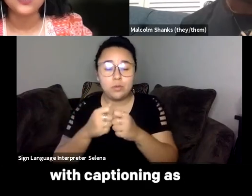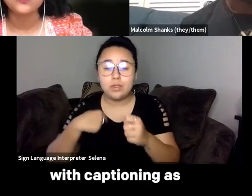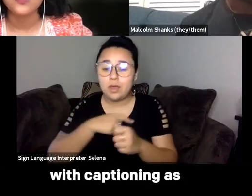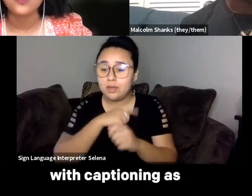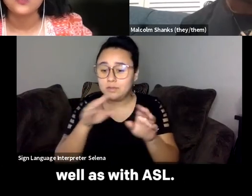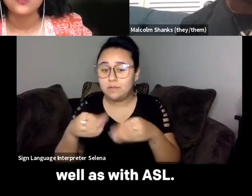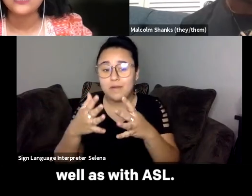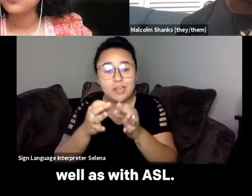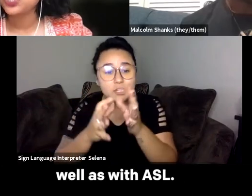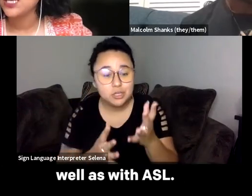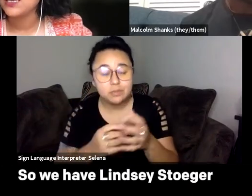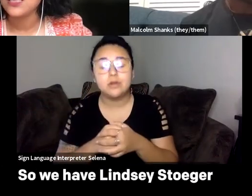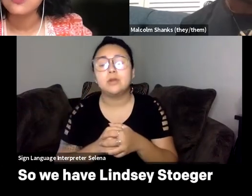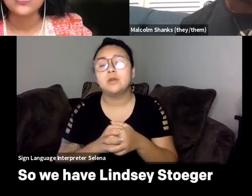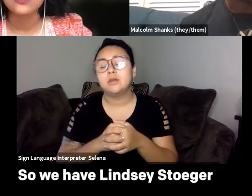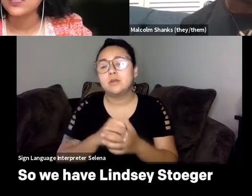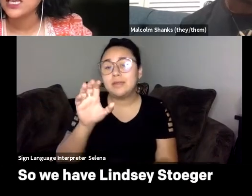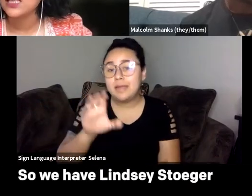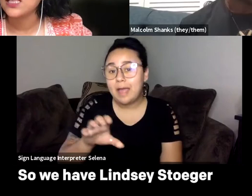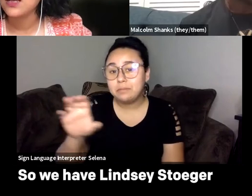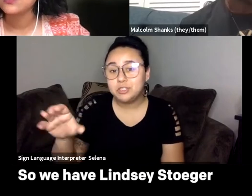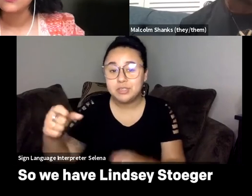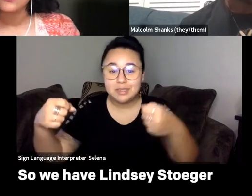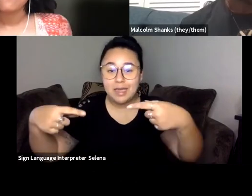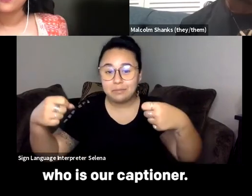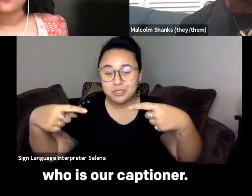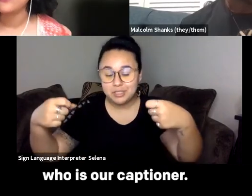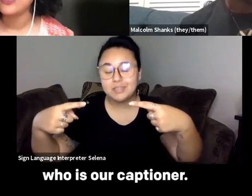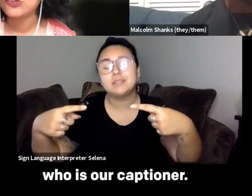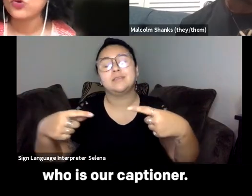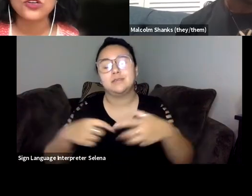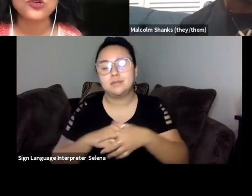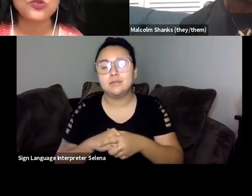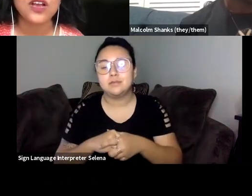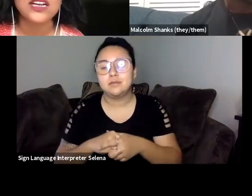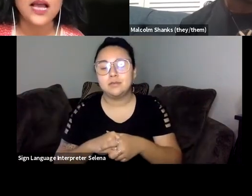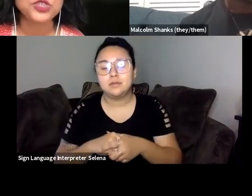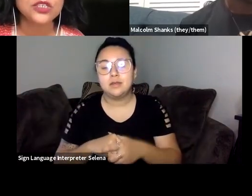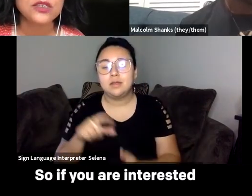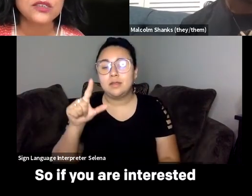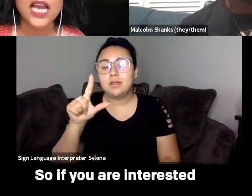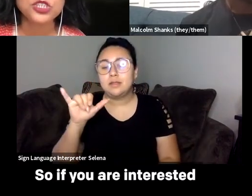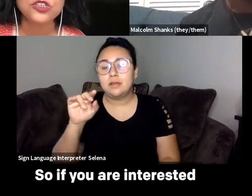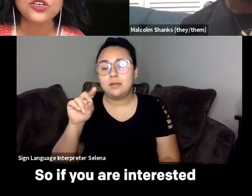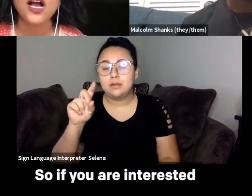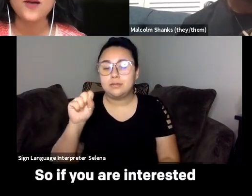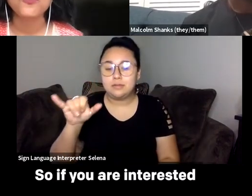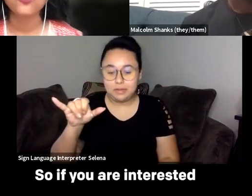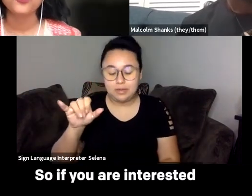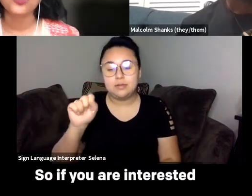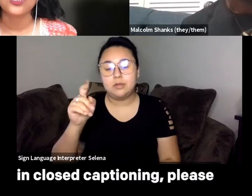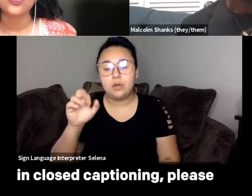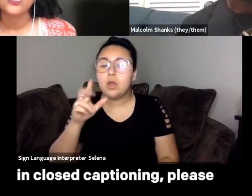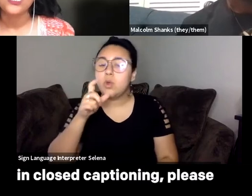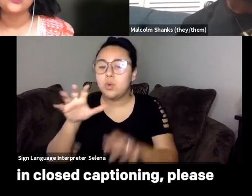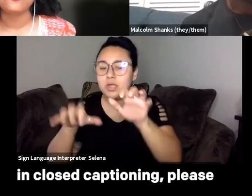out with captioning as well as with ASL. We have Lindsay Stoker, who is our captioner. So if